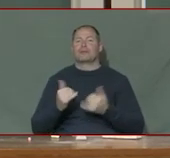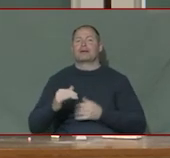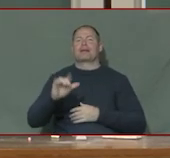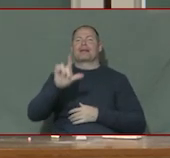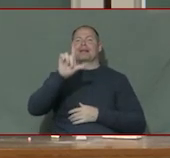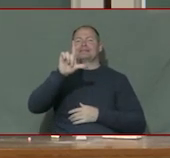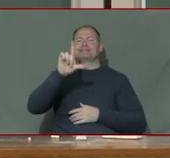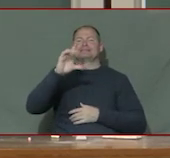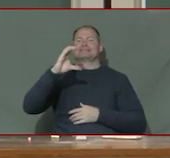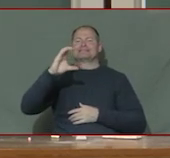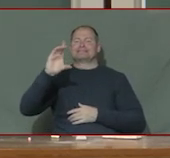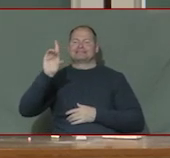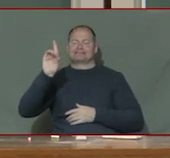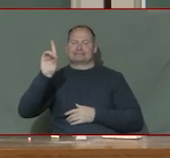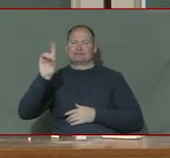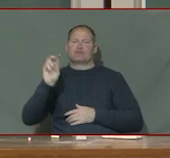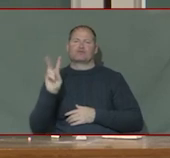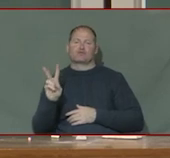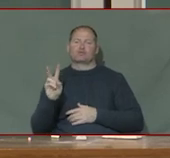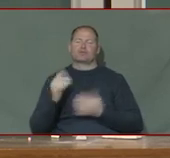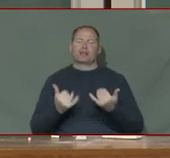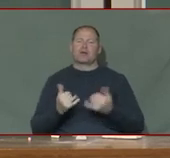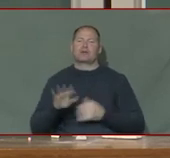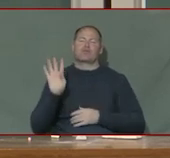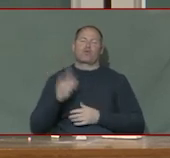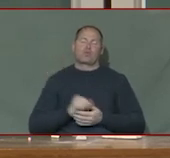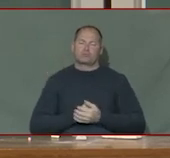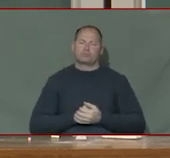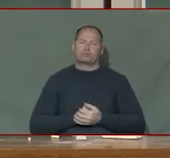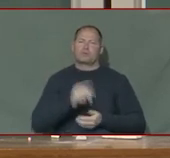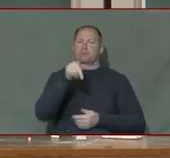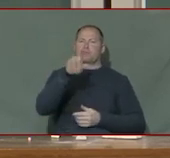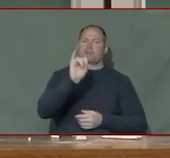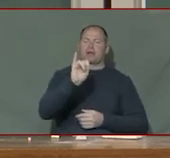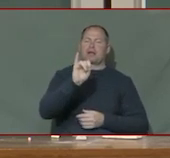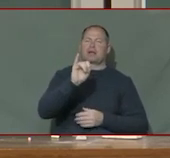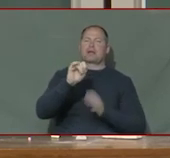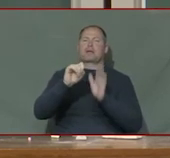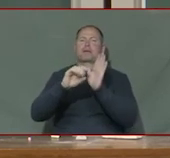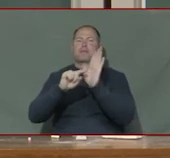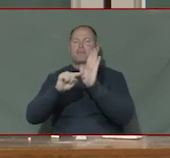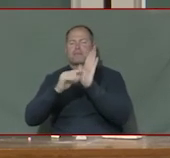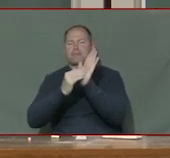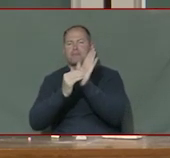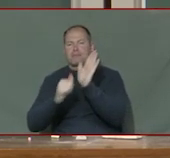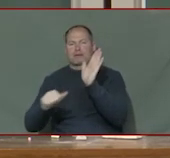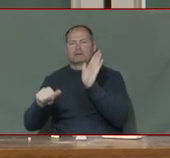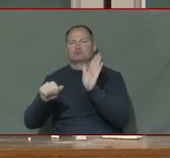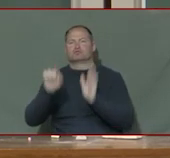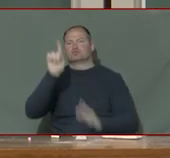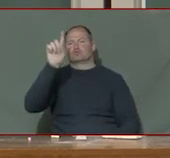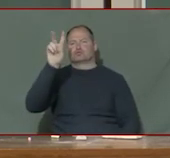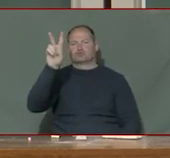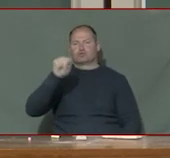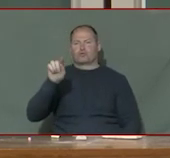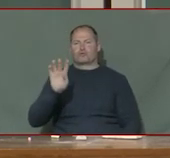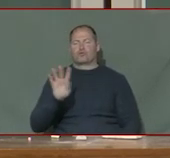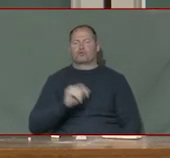of 4 and 2, which is 4. So it becomes pi minus 2 over 4, correct? Which is